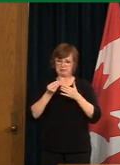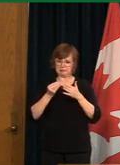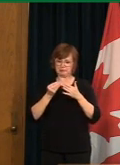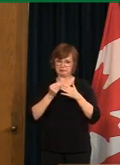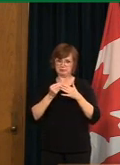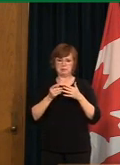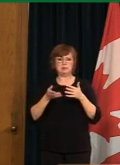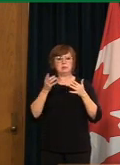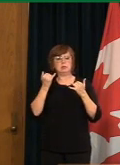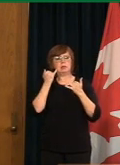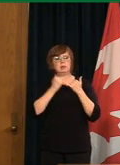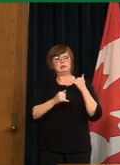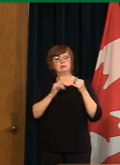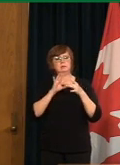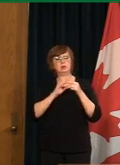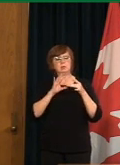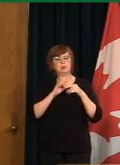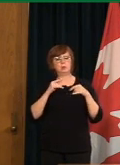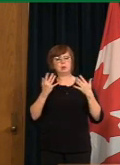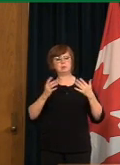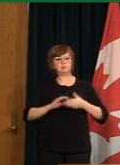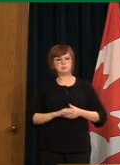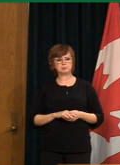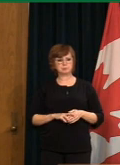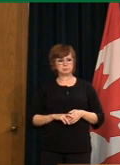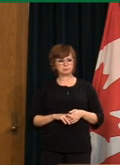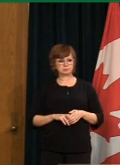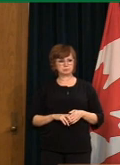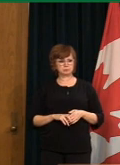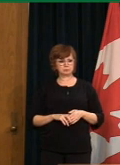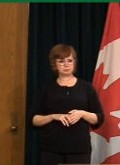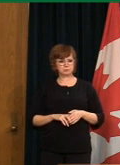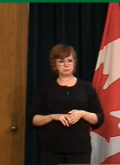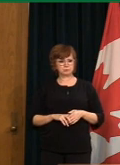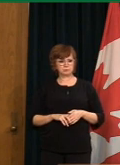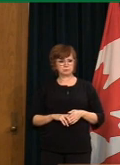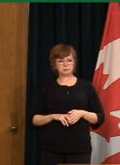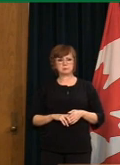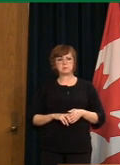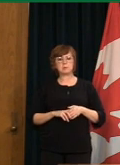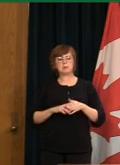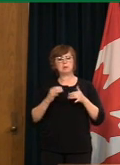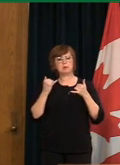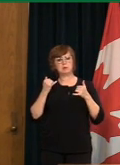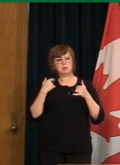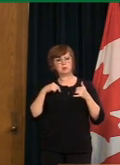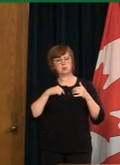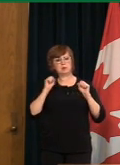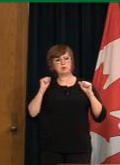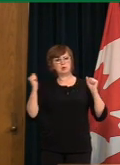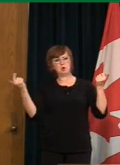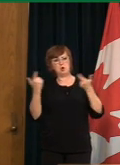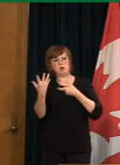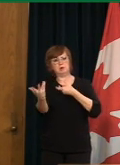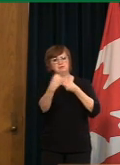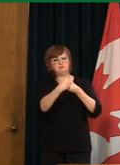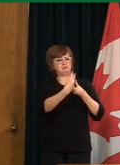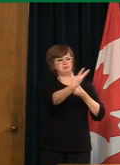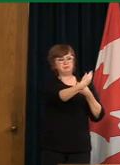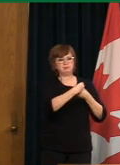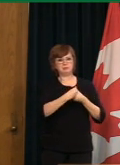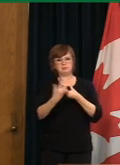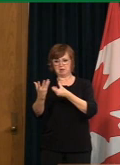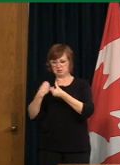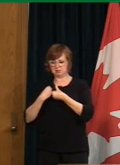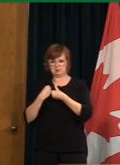And finally, I just want to say that this is really an opportunity for us all to participate in this and not to look at shortcuts or ways